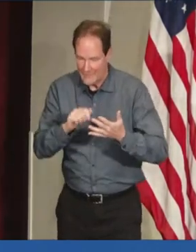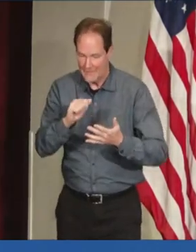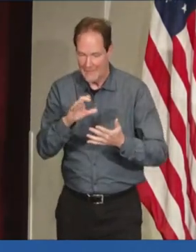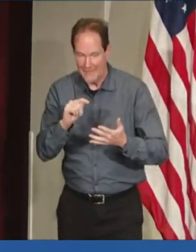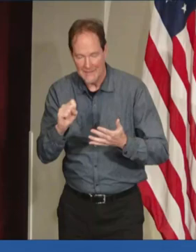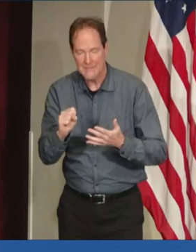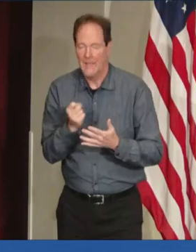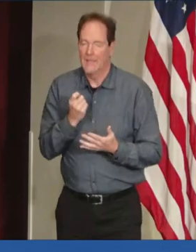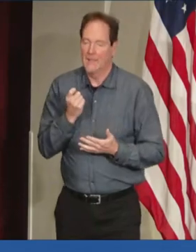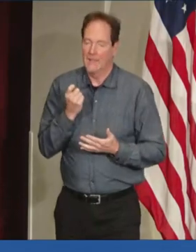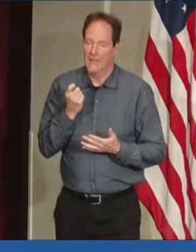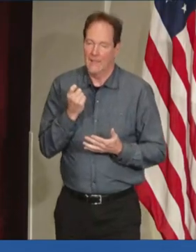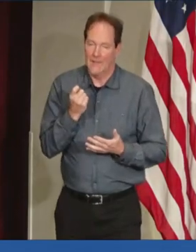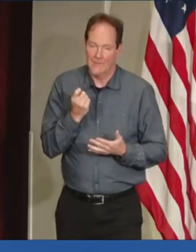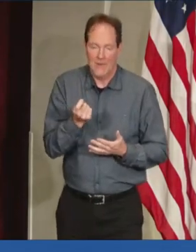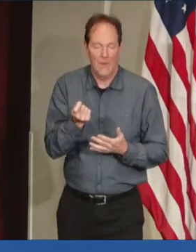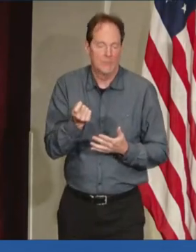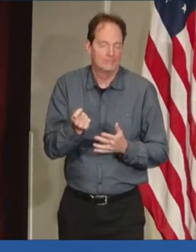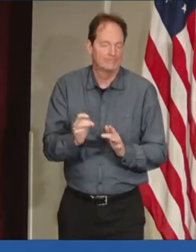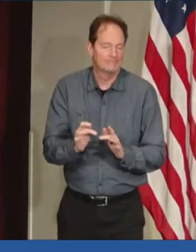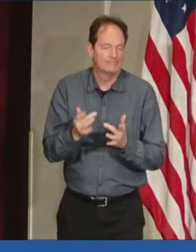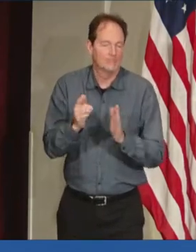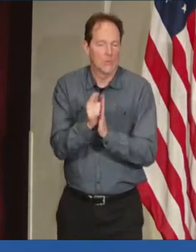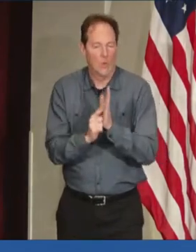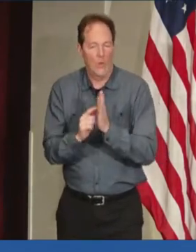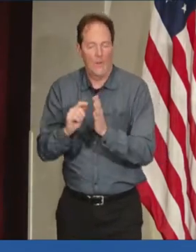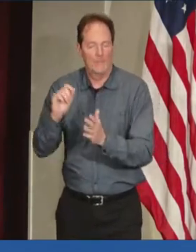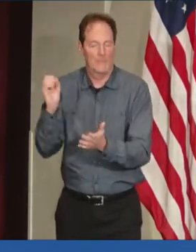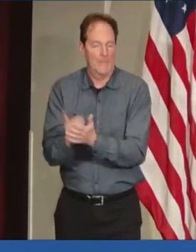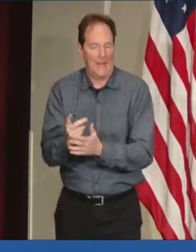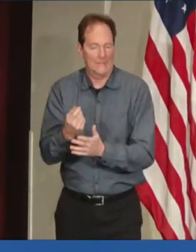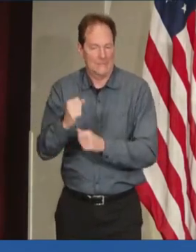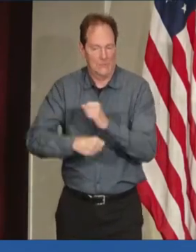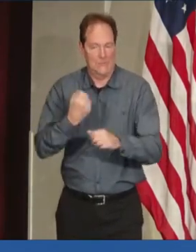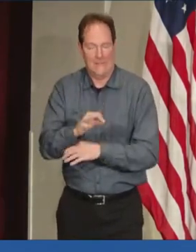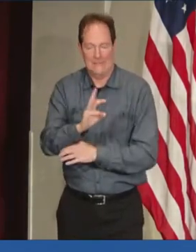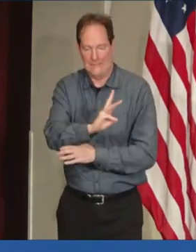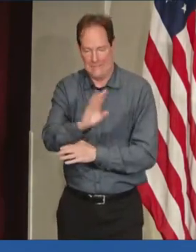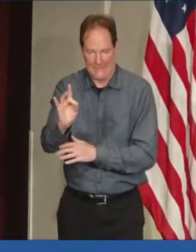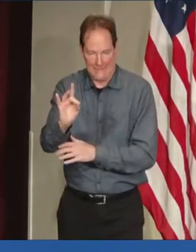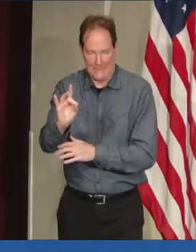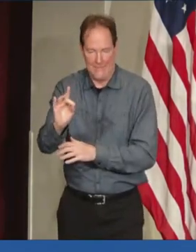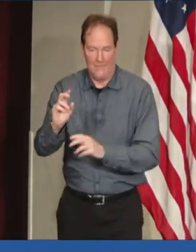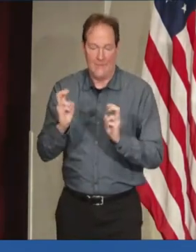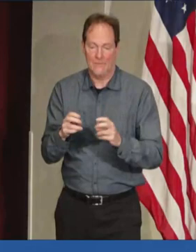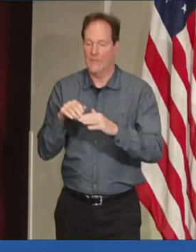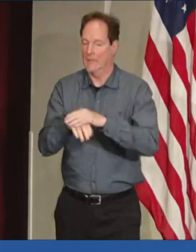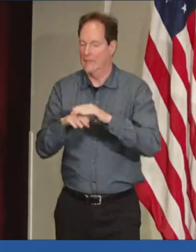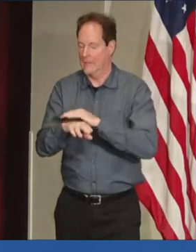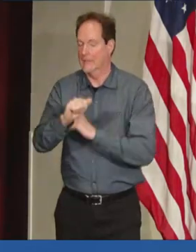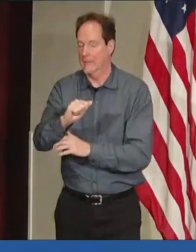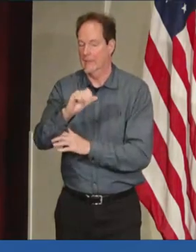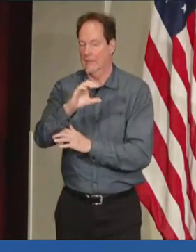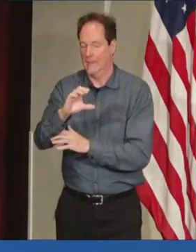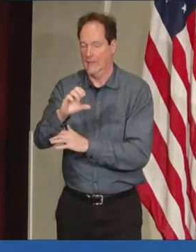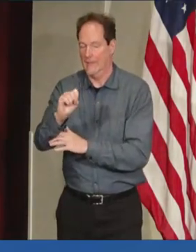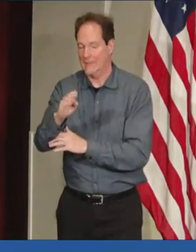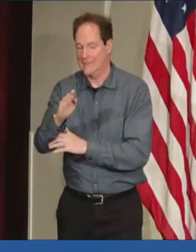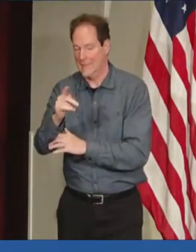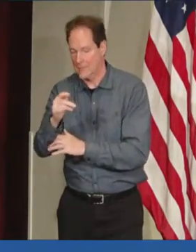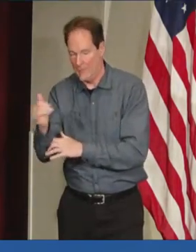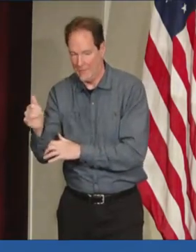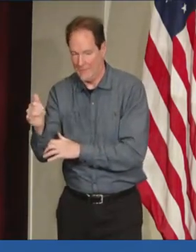There was a little law that had been passed in 1968, which dealt with the issue of accessibility of ramps